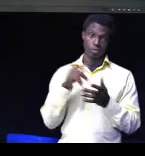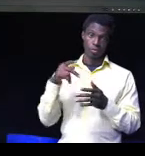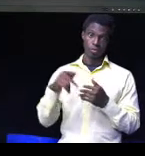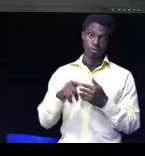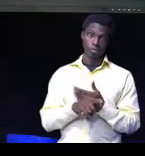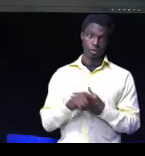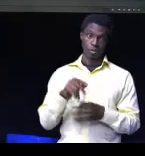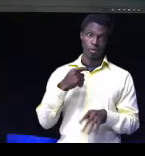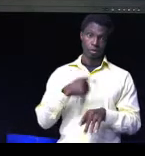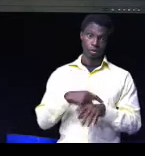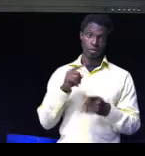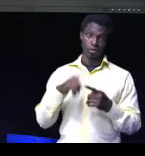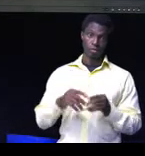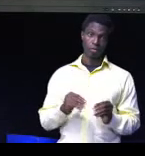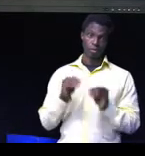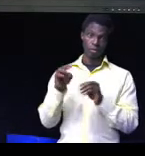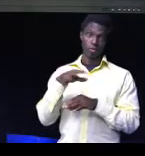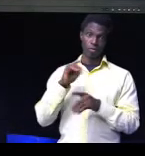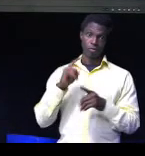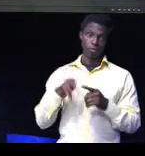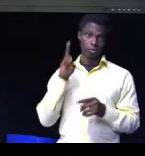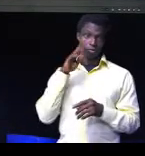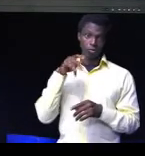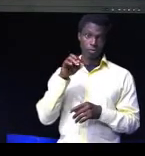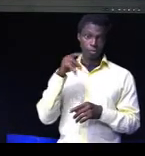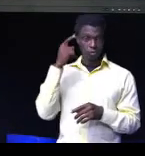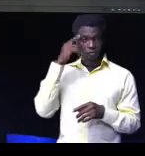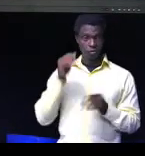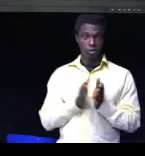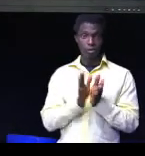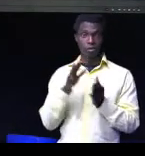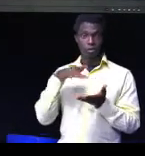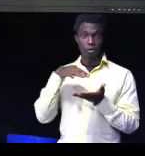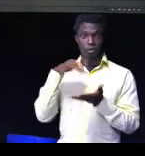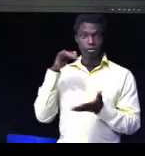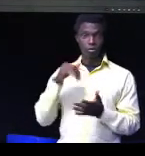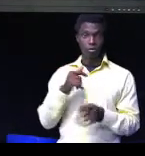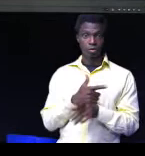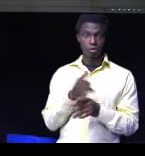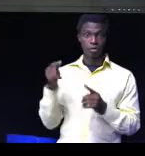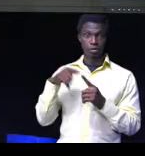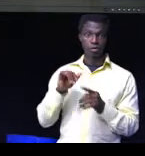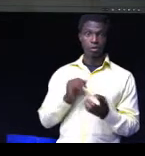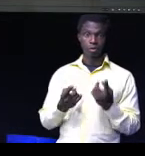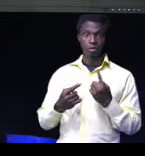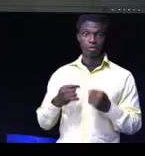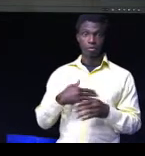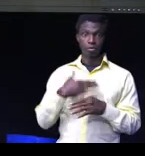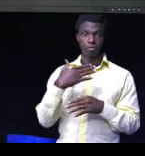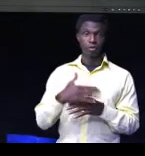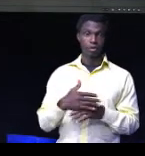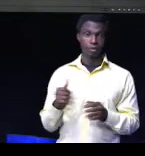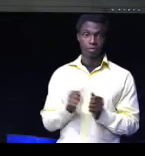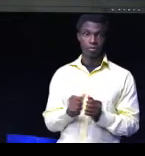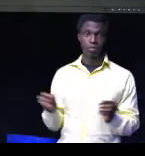time to hand you over to Uncle Popo for the General Studies lesson. Till I come your way in the next lesson with more interestingly